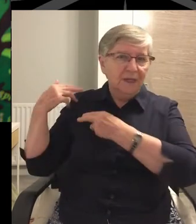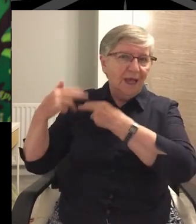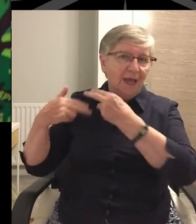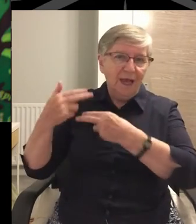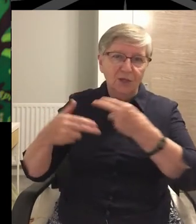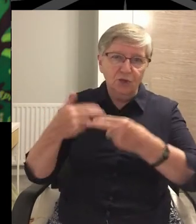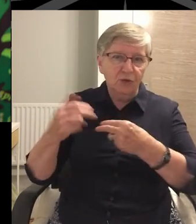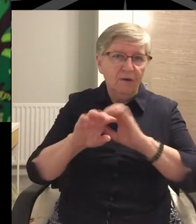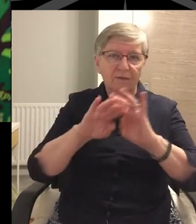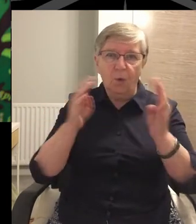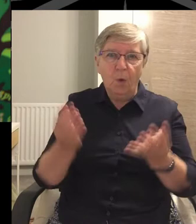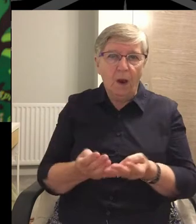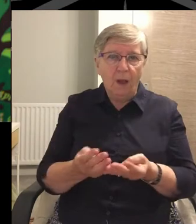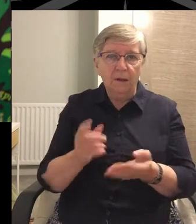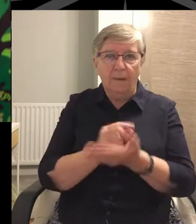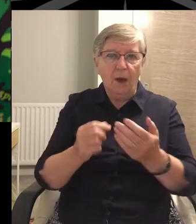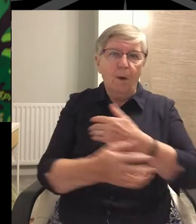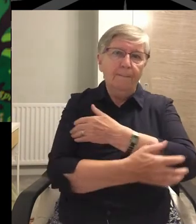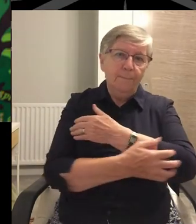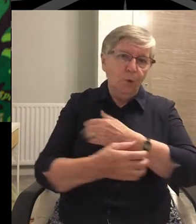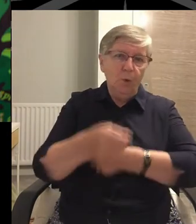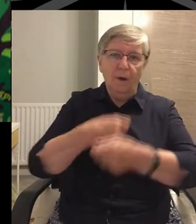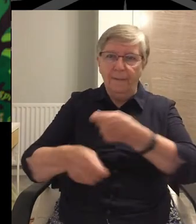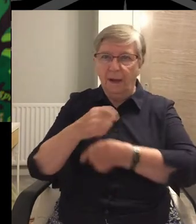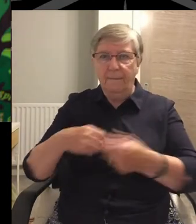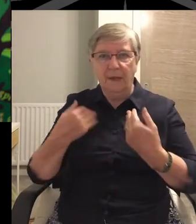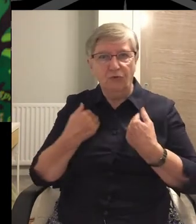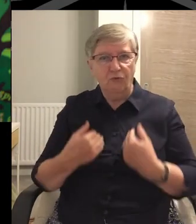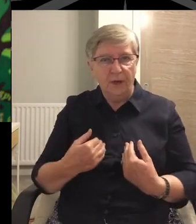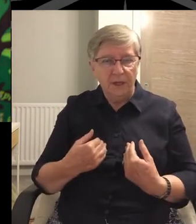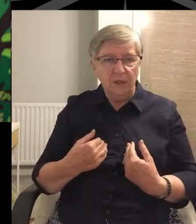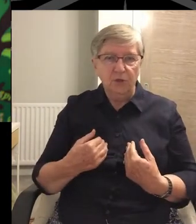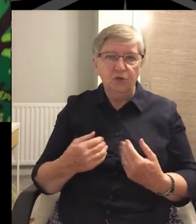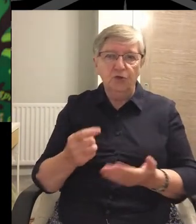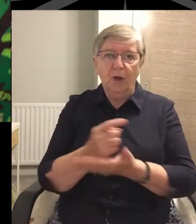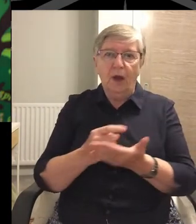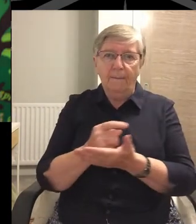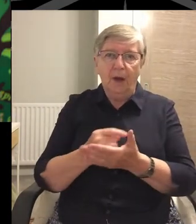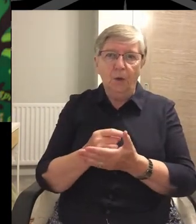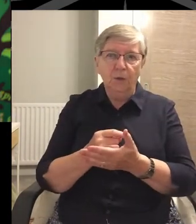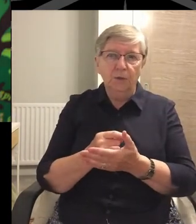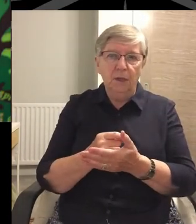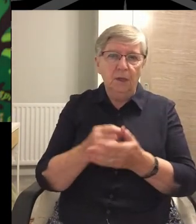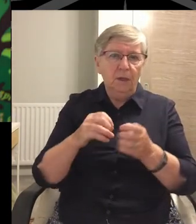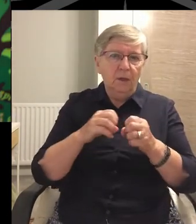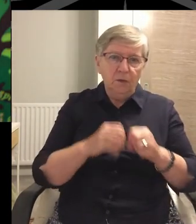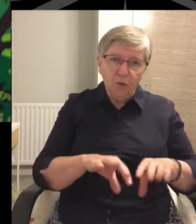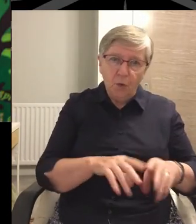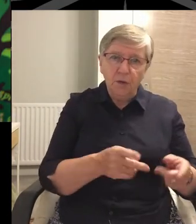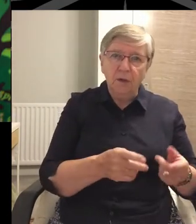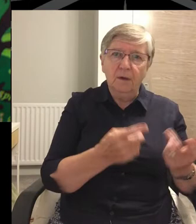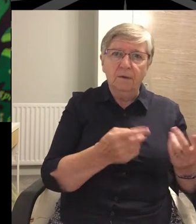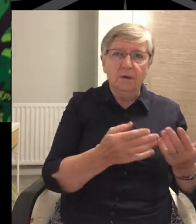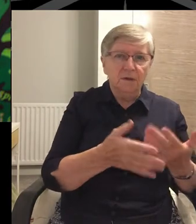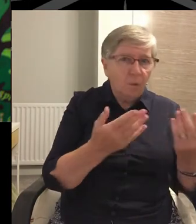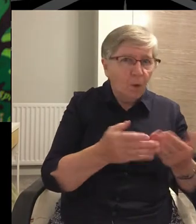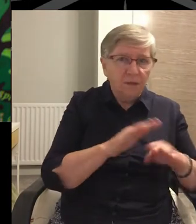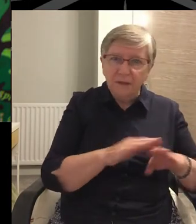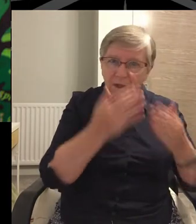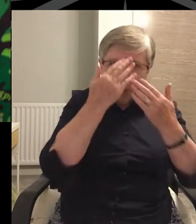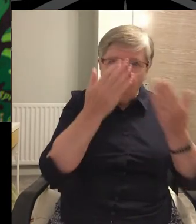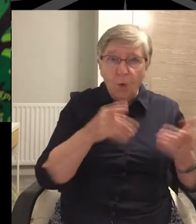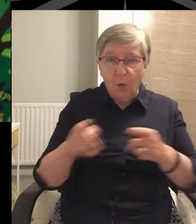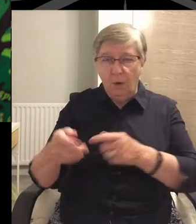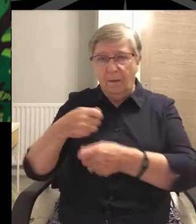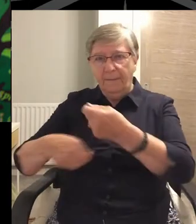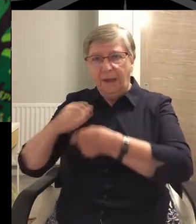world about the tables being turned, about the poor and destitute becoming rich, about the lost cause becoming the hero, and so